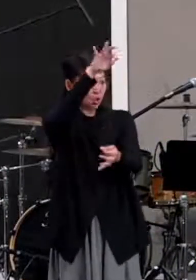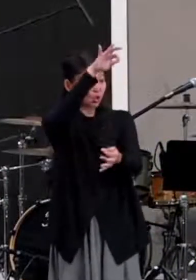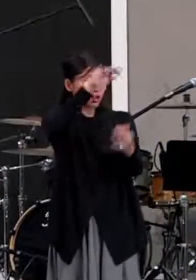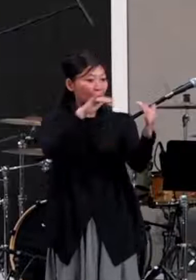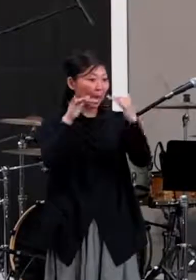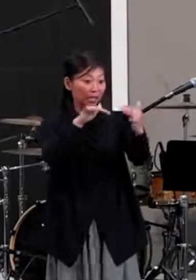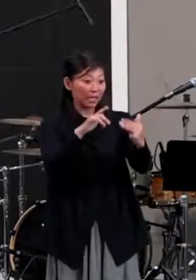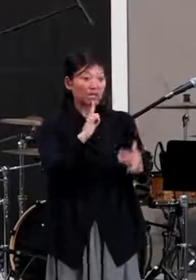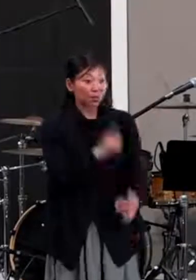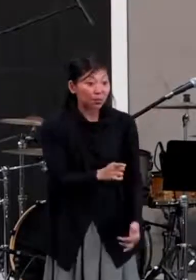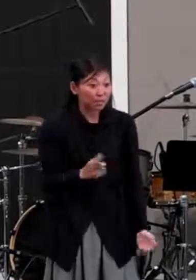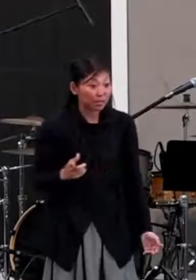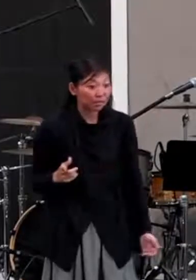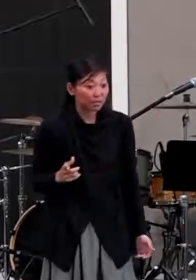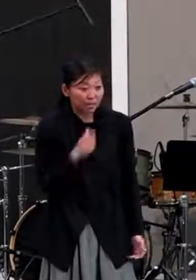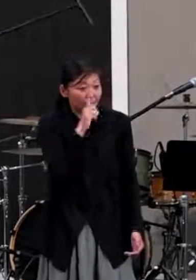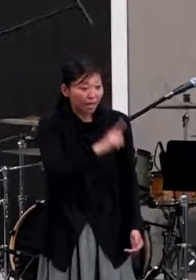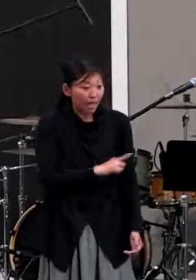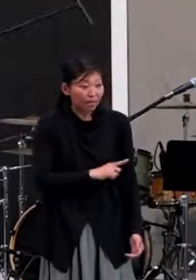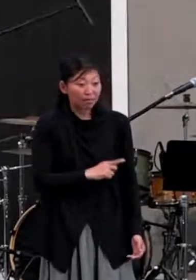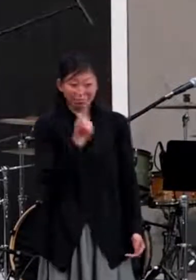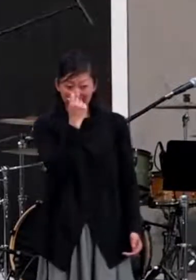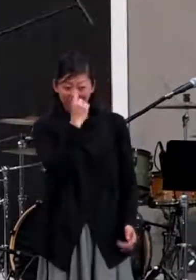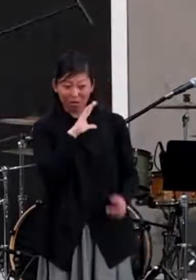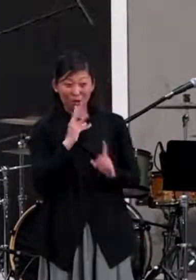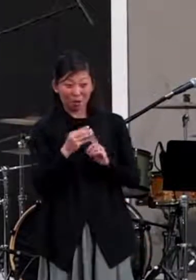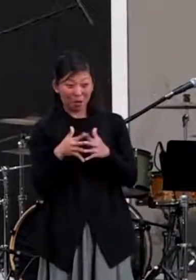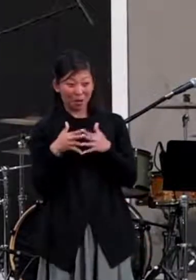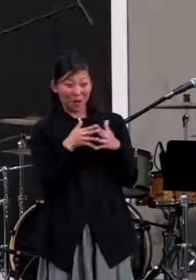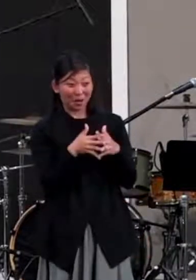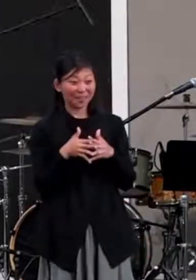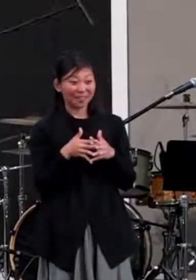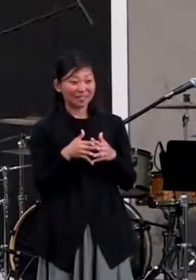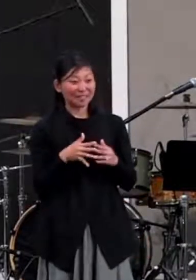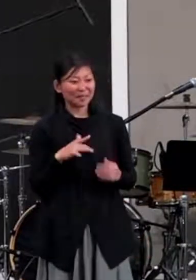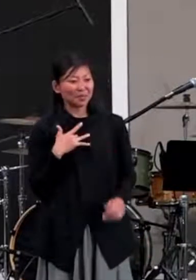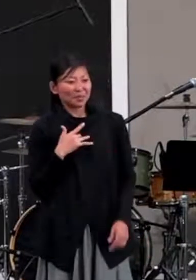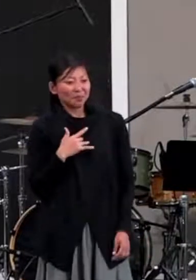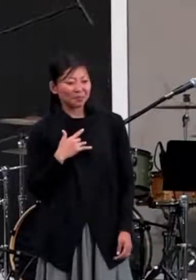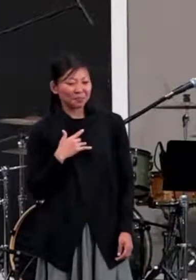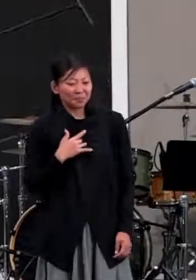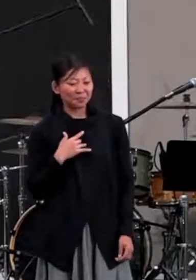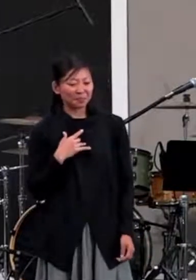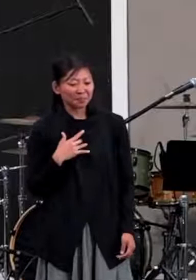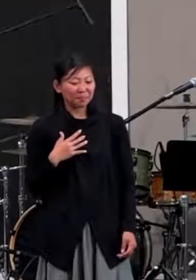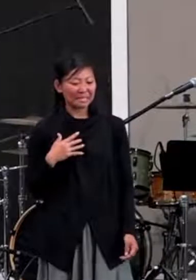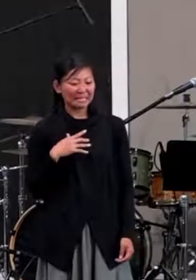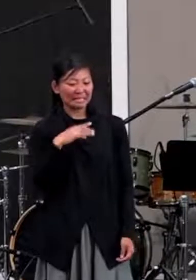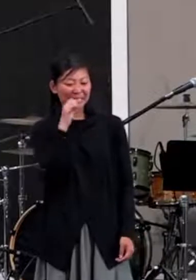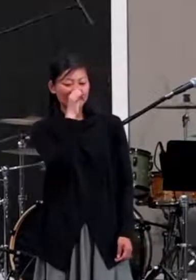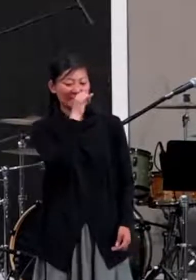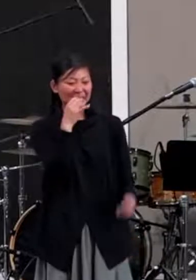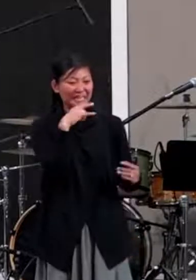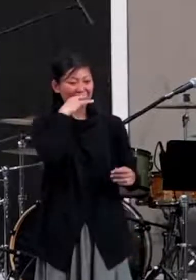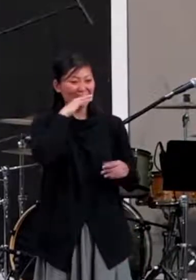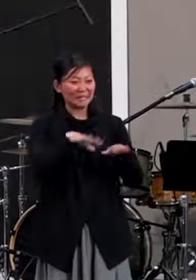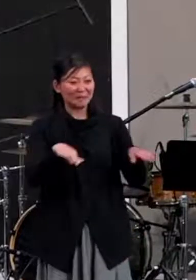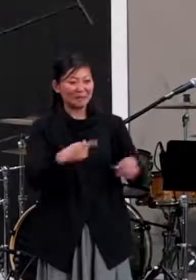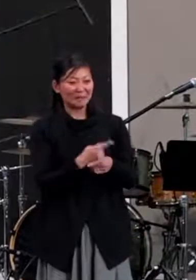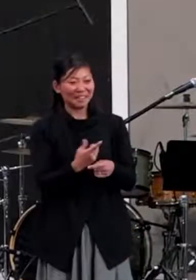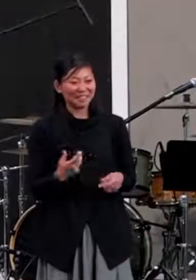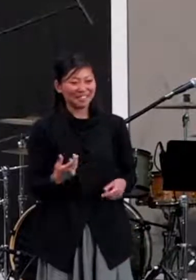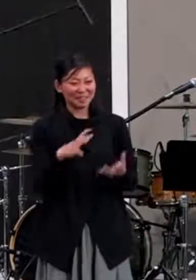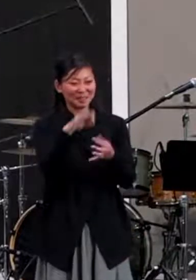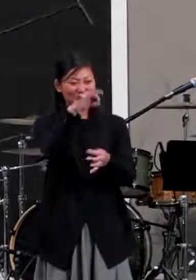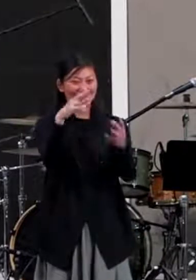is very real. And yet, in cultures like ours, it just kind of feels a little bit like a fairy tale, doesn't it? We